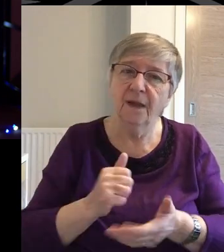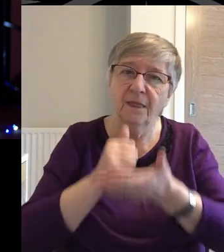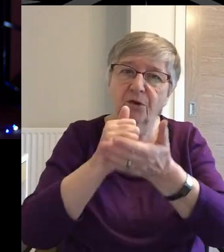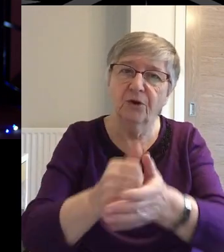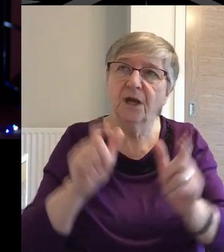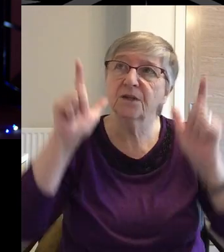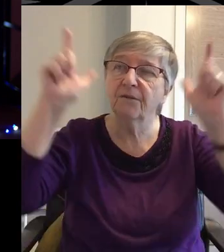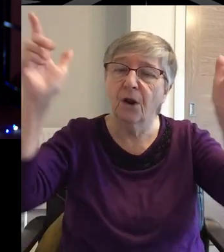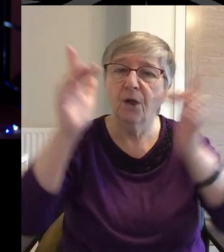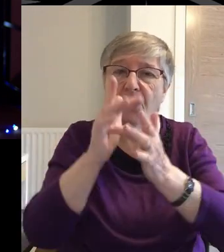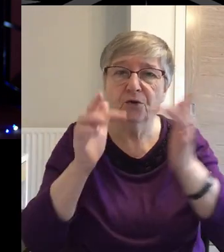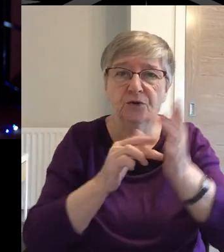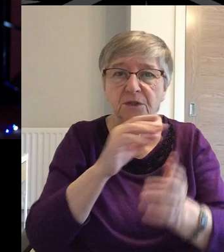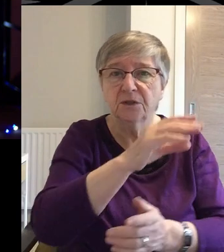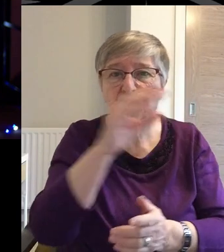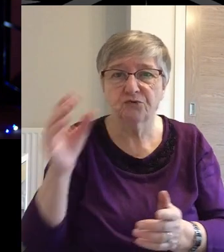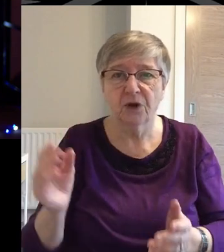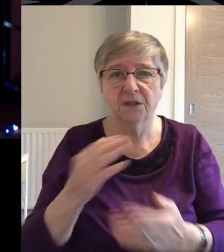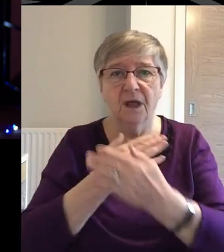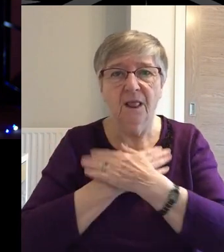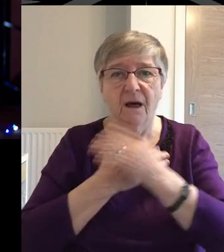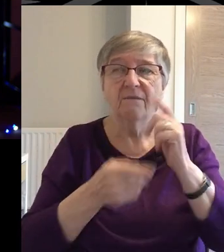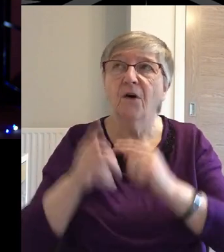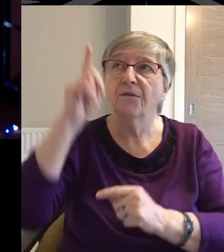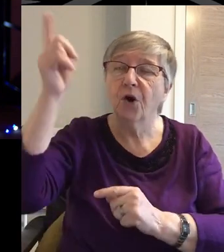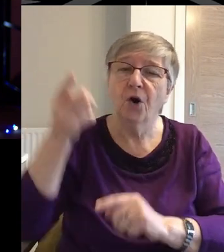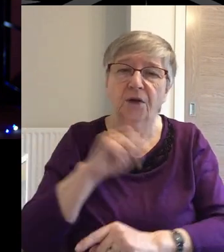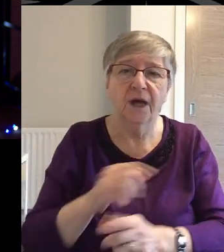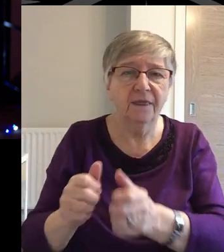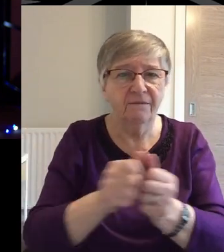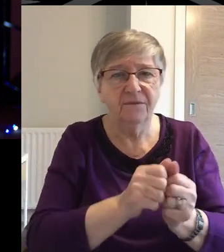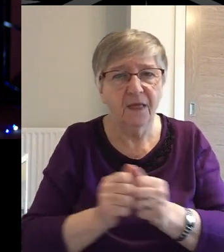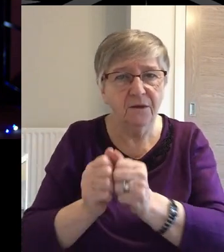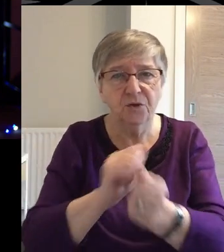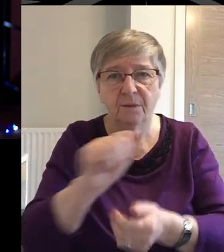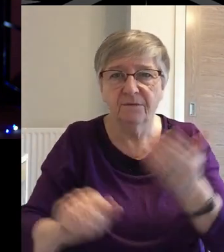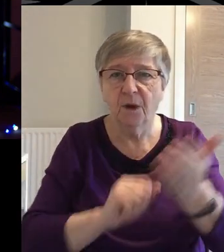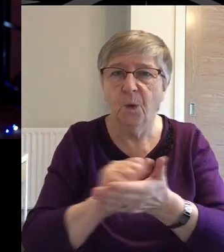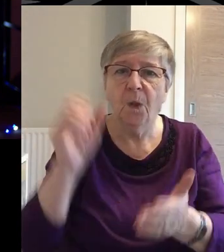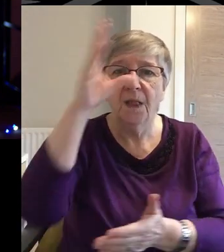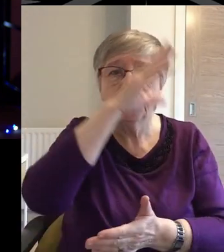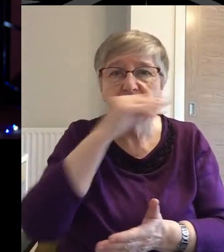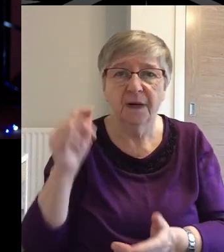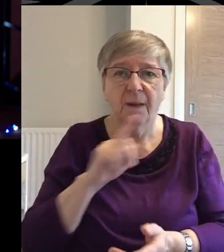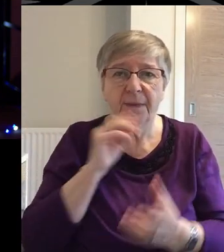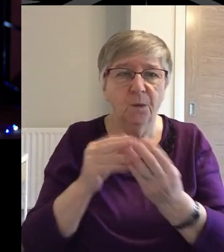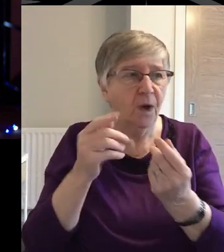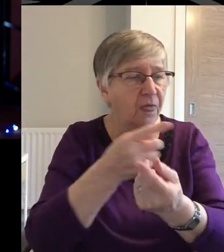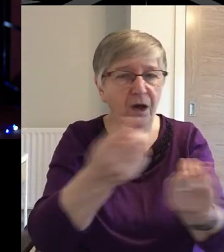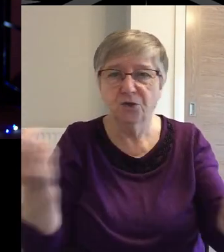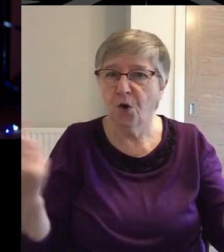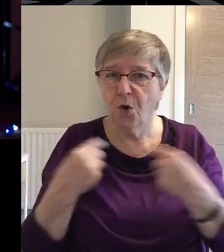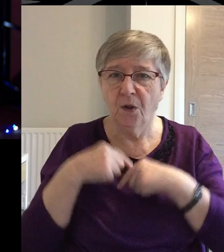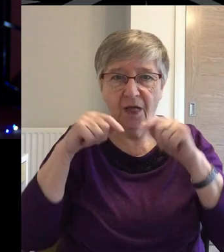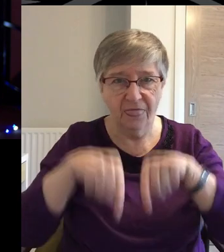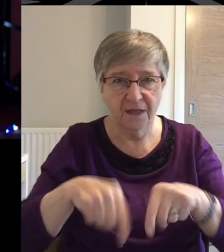our Lord Jesus Christ, the love of God, and the fellowship of the Holy Spirit be